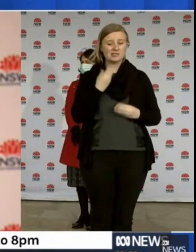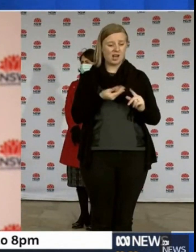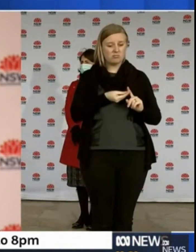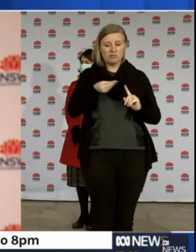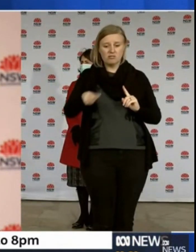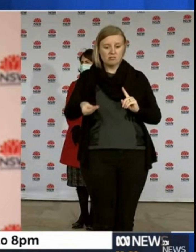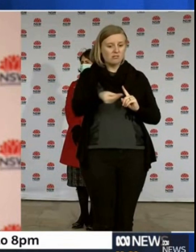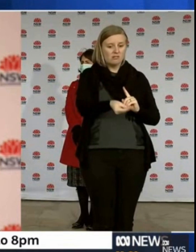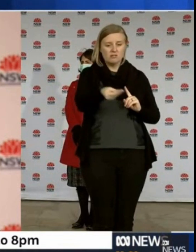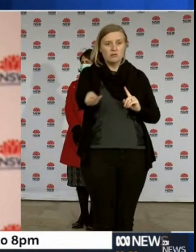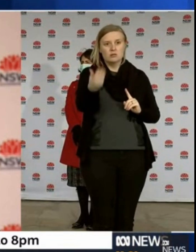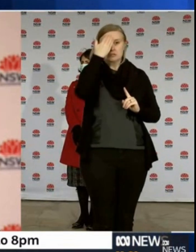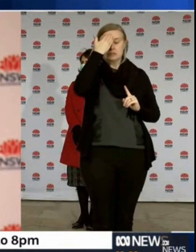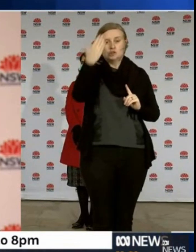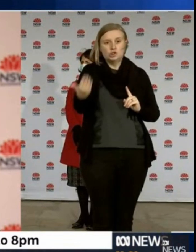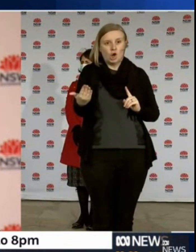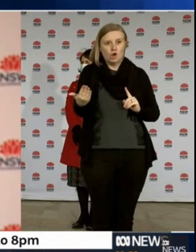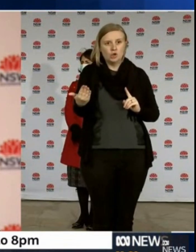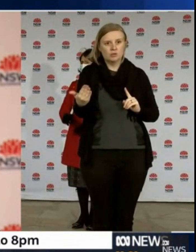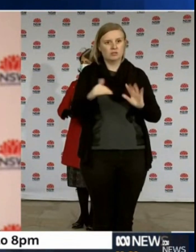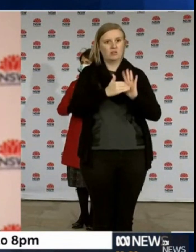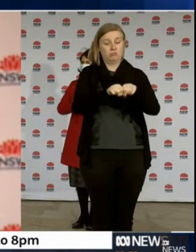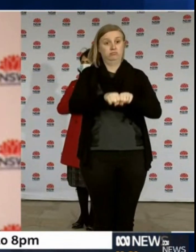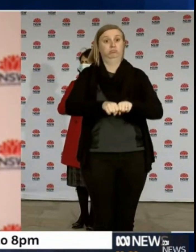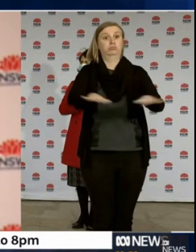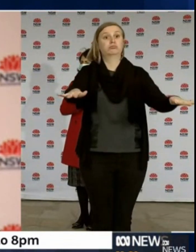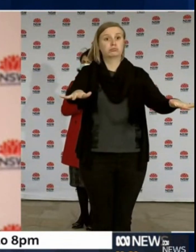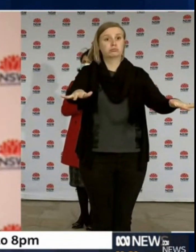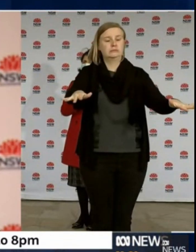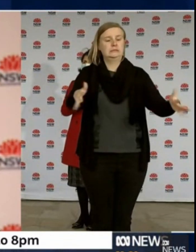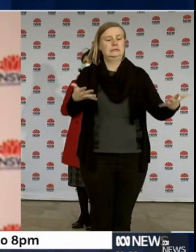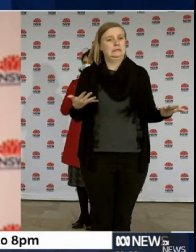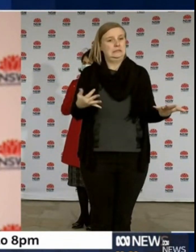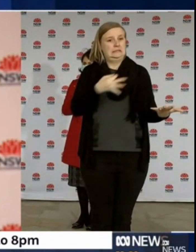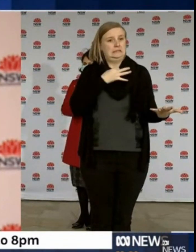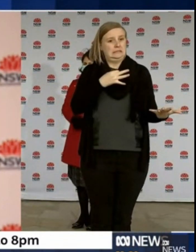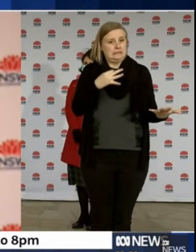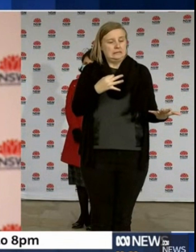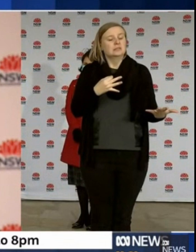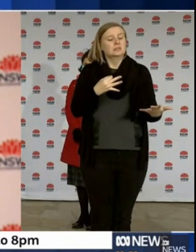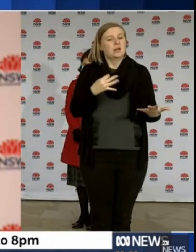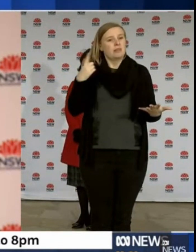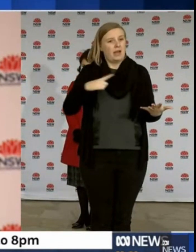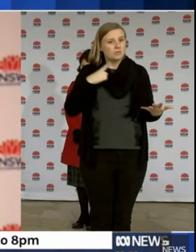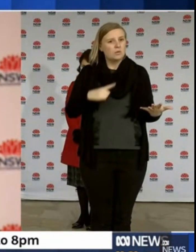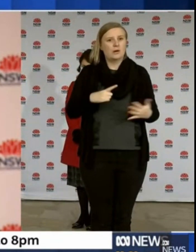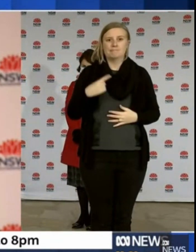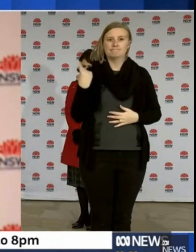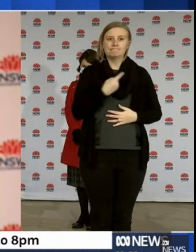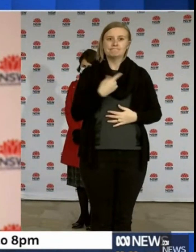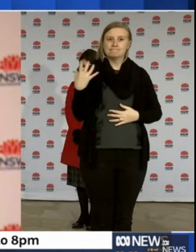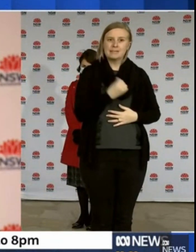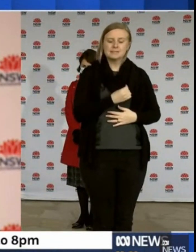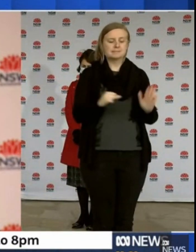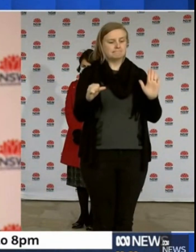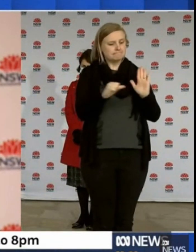been unrecognised, and what we're seeing now is the consequences of that in the number. And that's why we've got to redouble our efforts, and